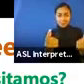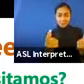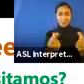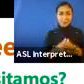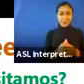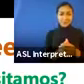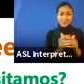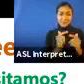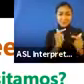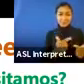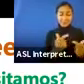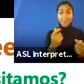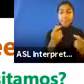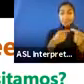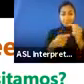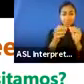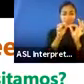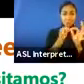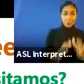decide.